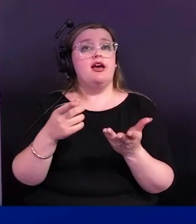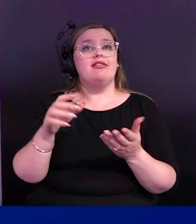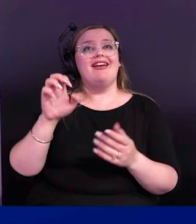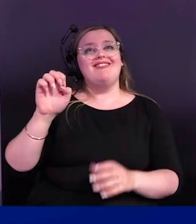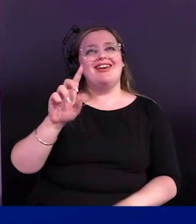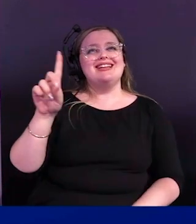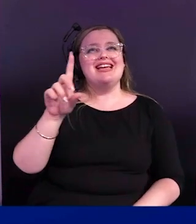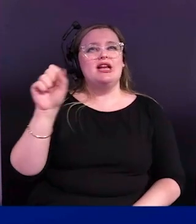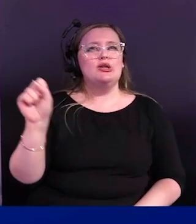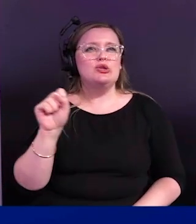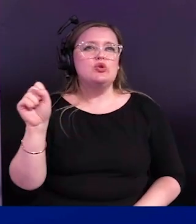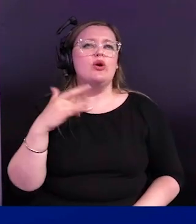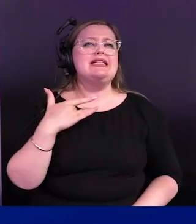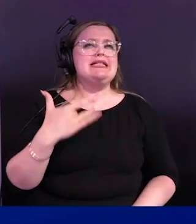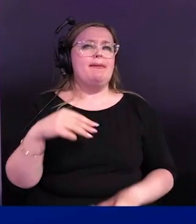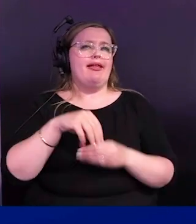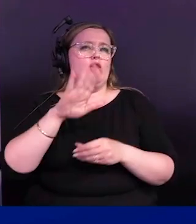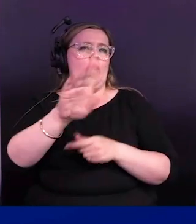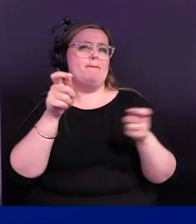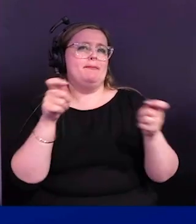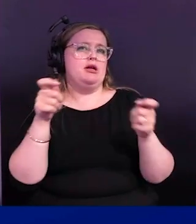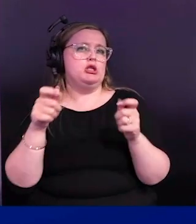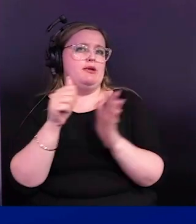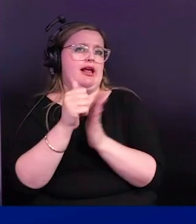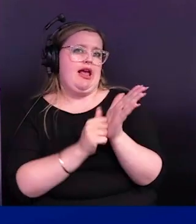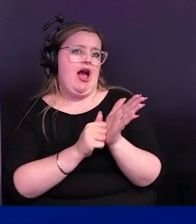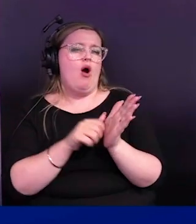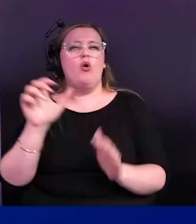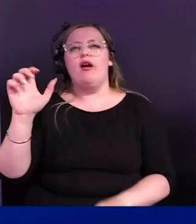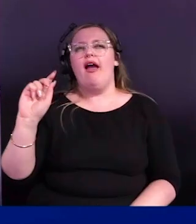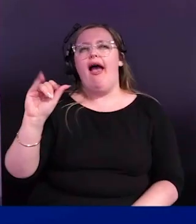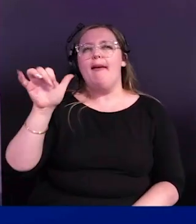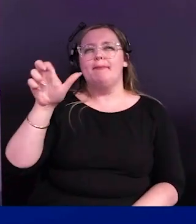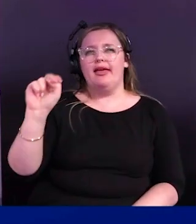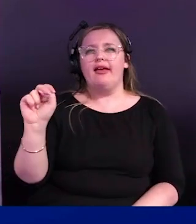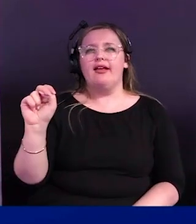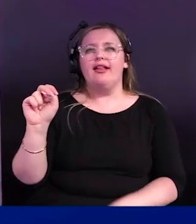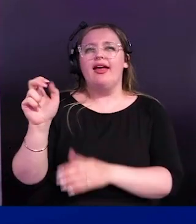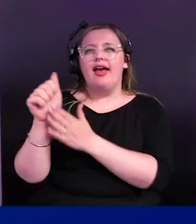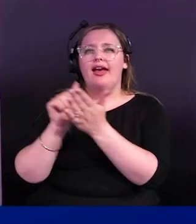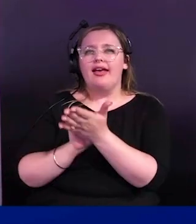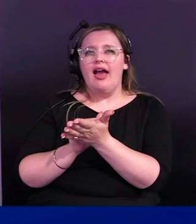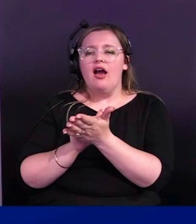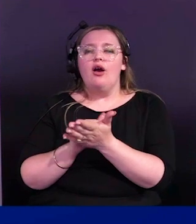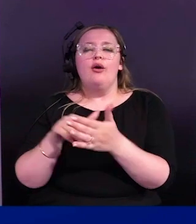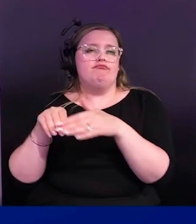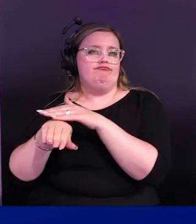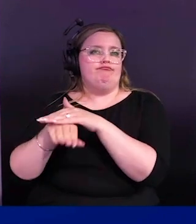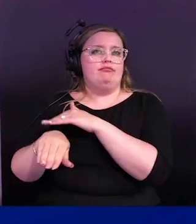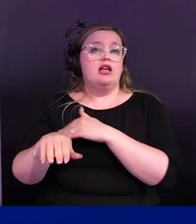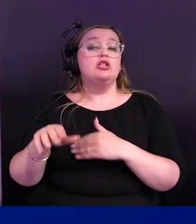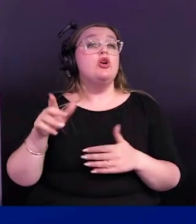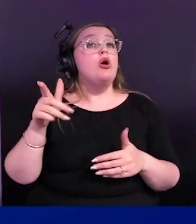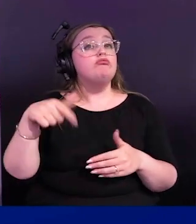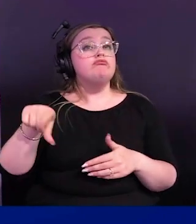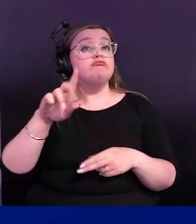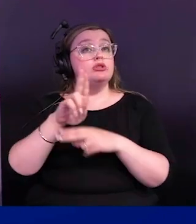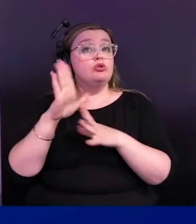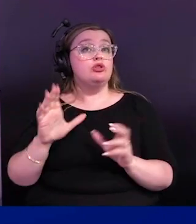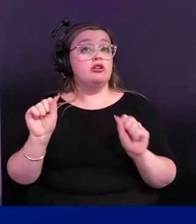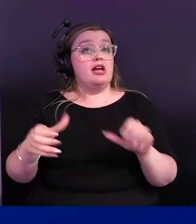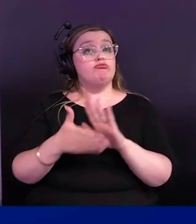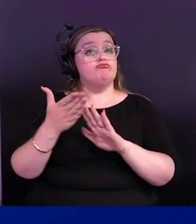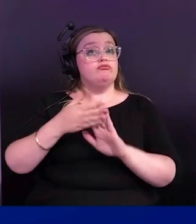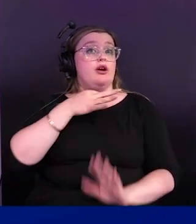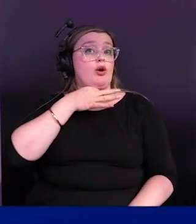typically lives in your management account or a delegated admin account that can access it. So any of those users that could previously run queries would be